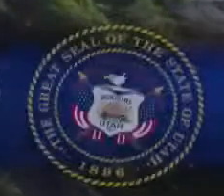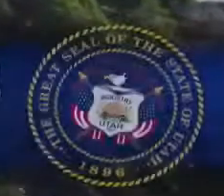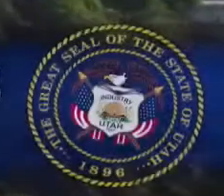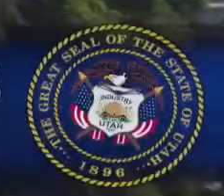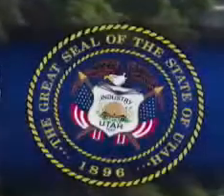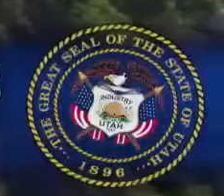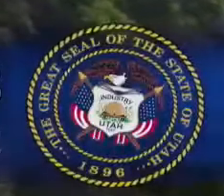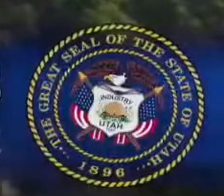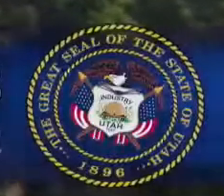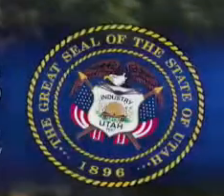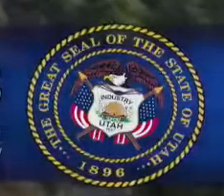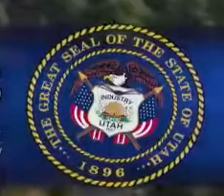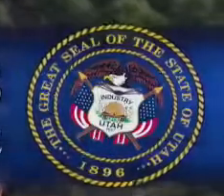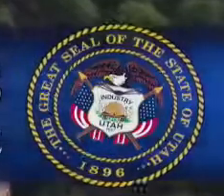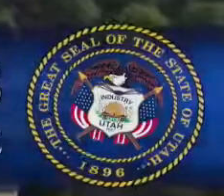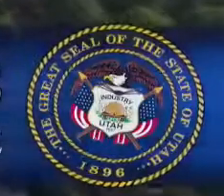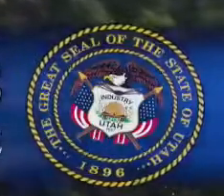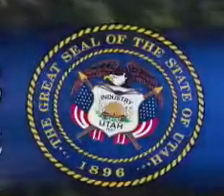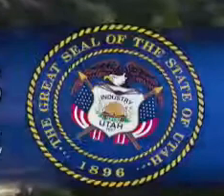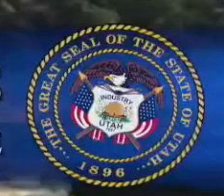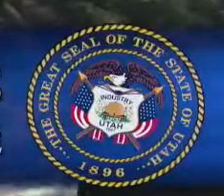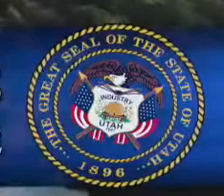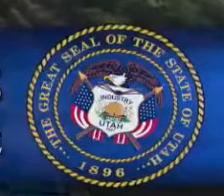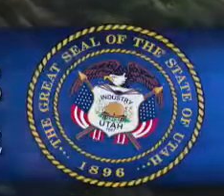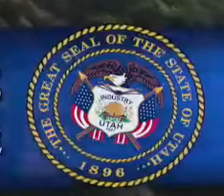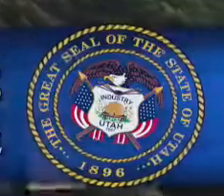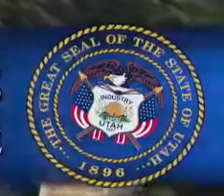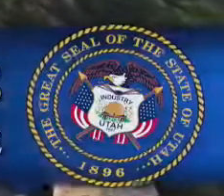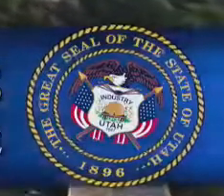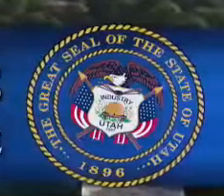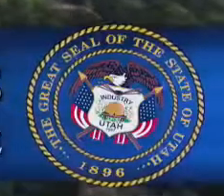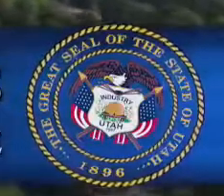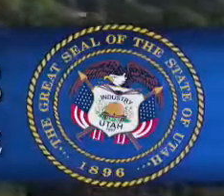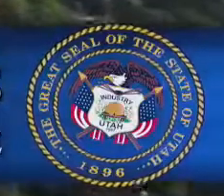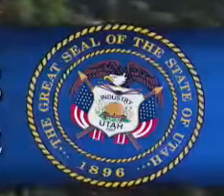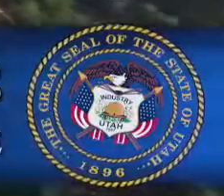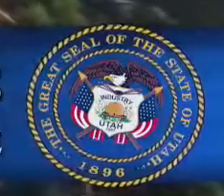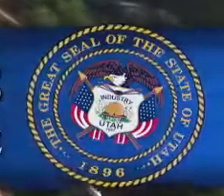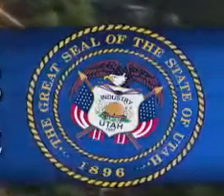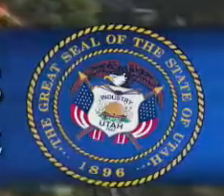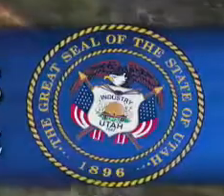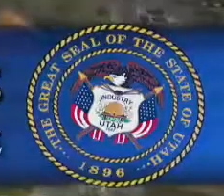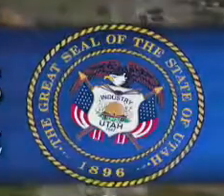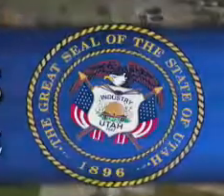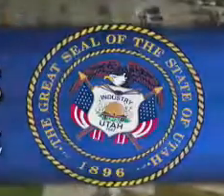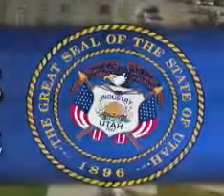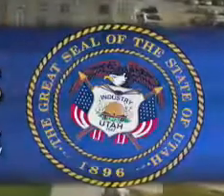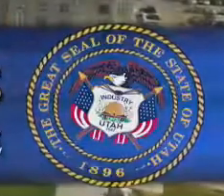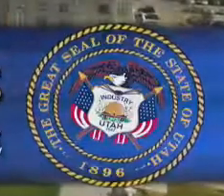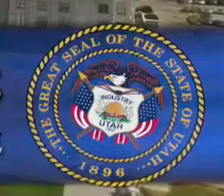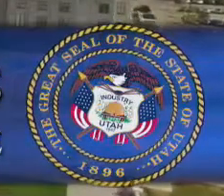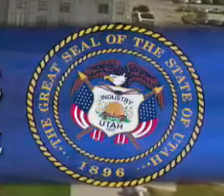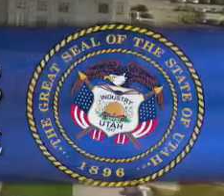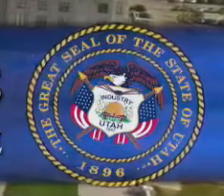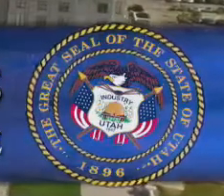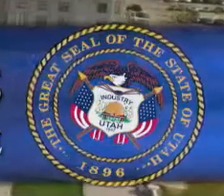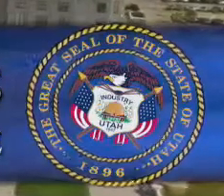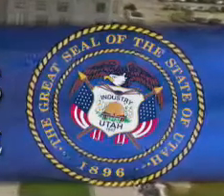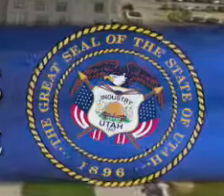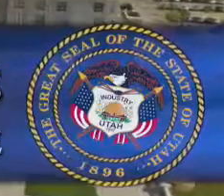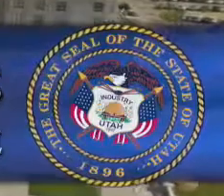PBS Utah presents the Governor's Monthly News Conference, an exchange between Utah reporters and Governor Spencer Cox.